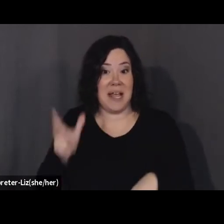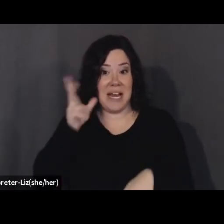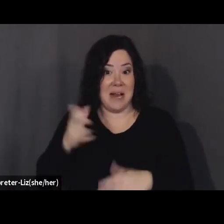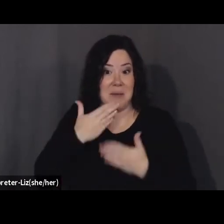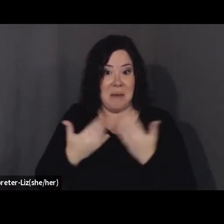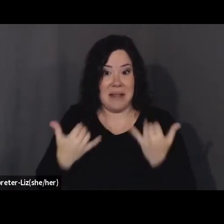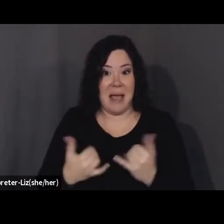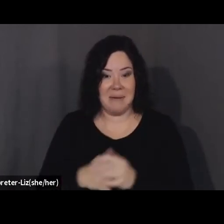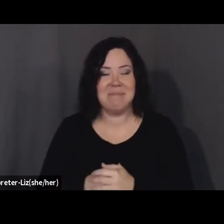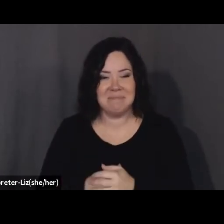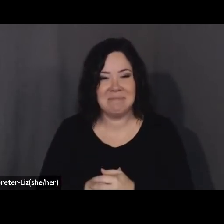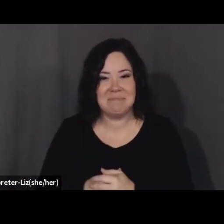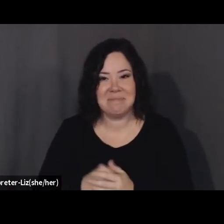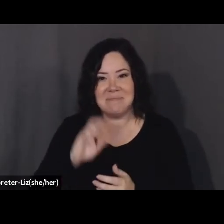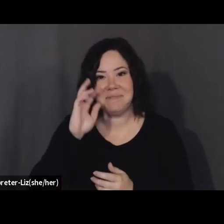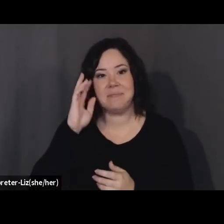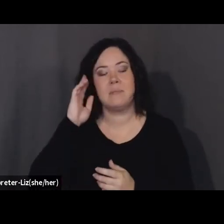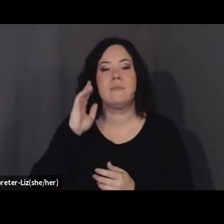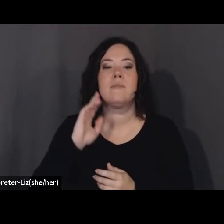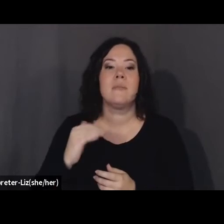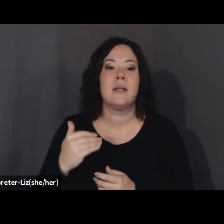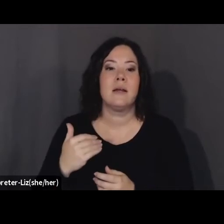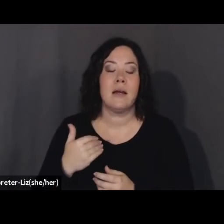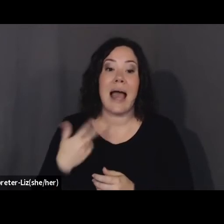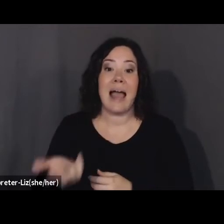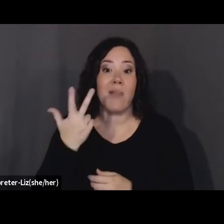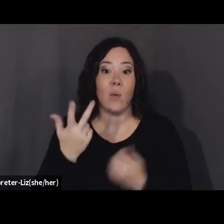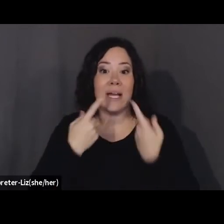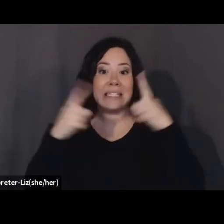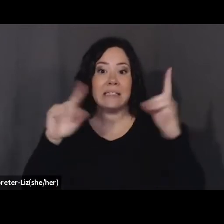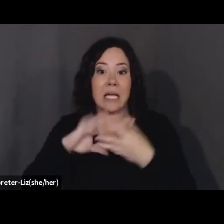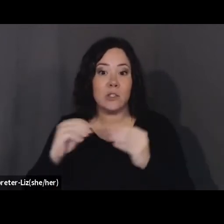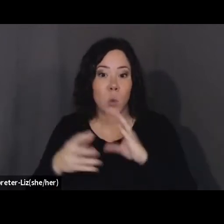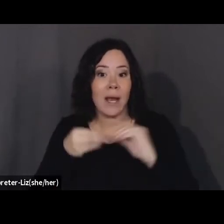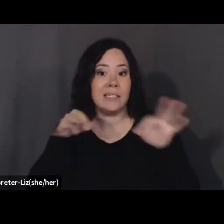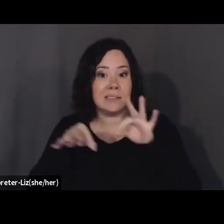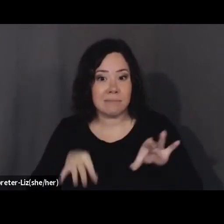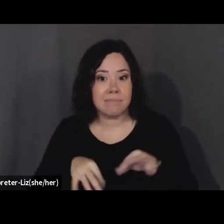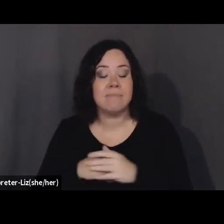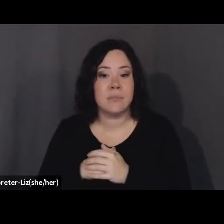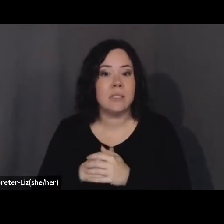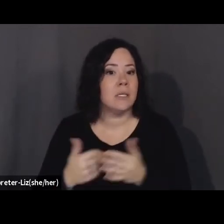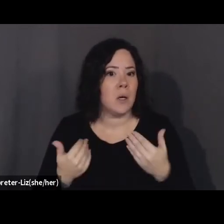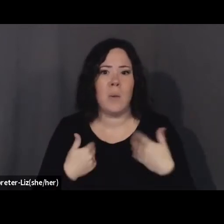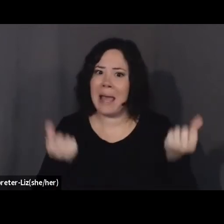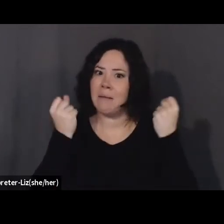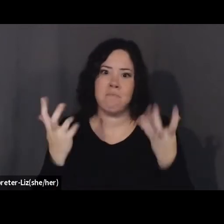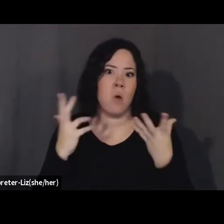now. I have 3 success stories to share with you. We had multiple